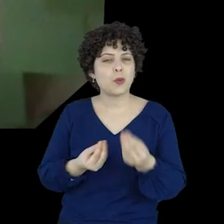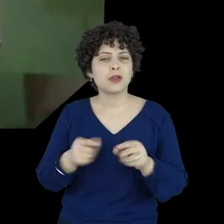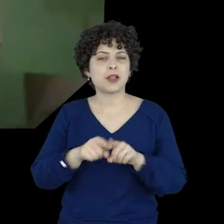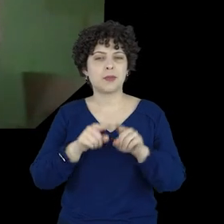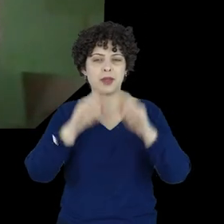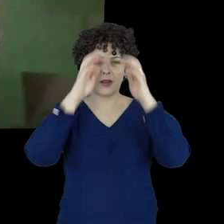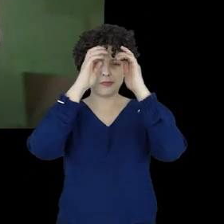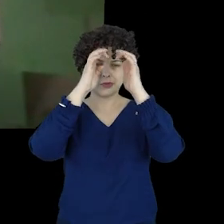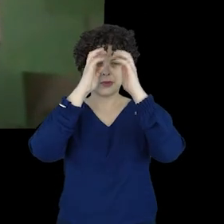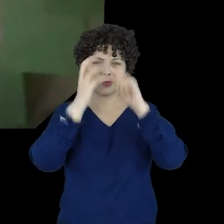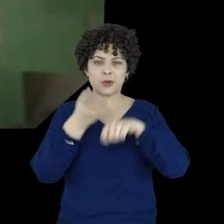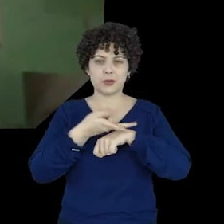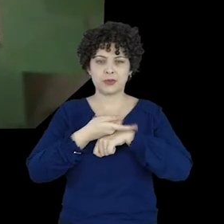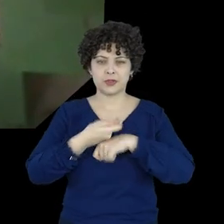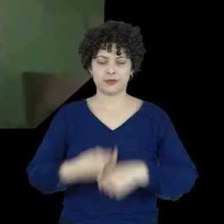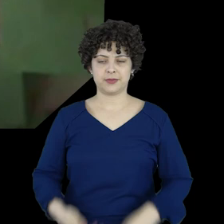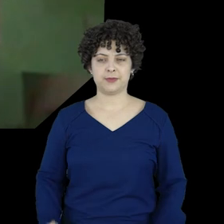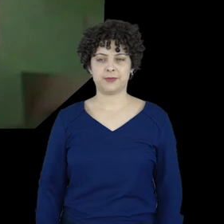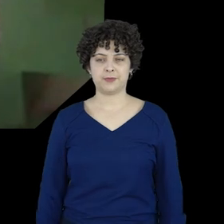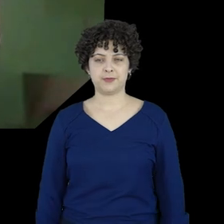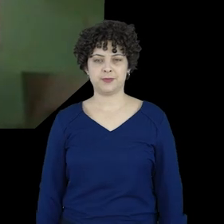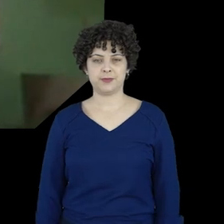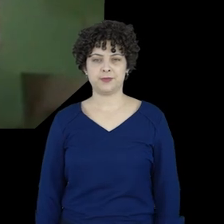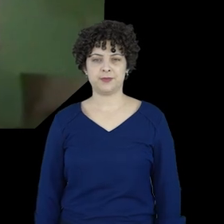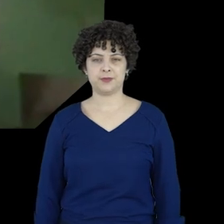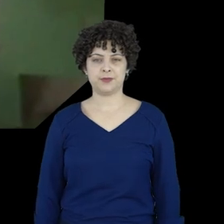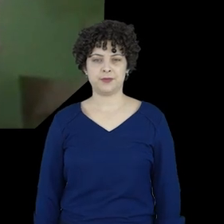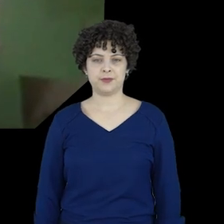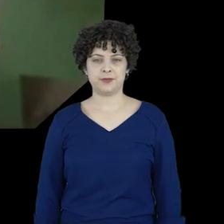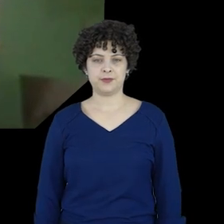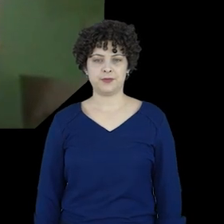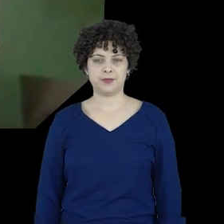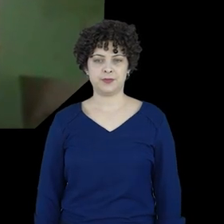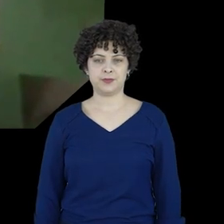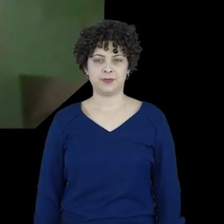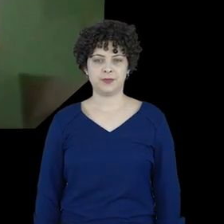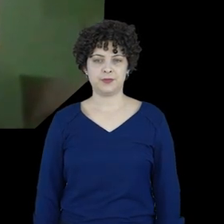level, or regardless of their